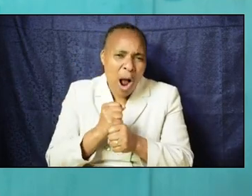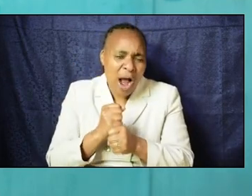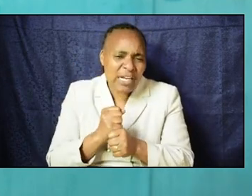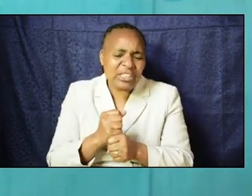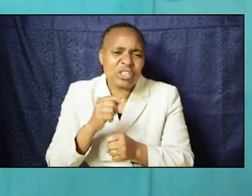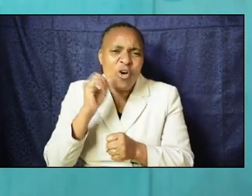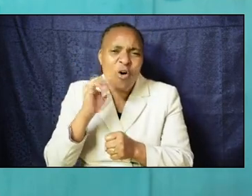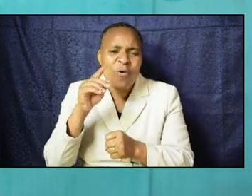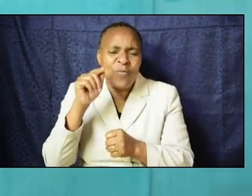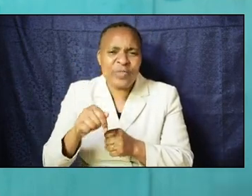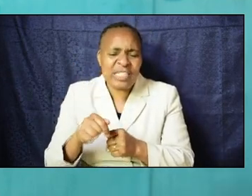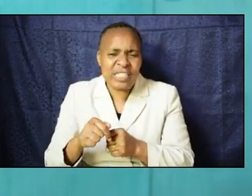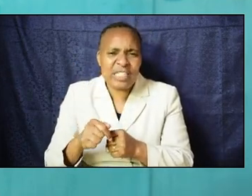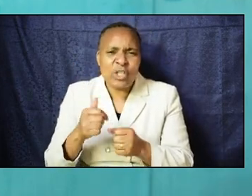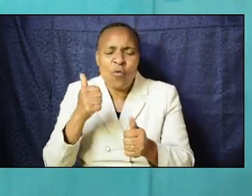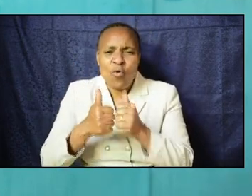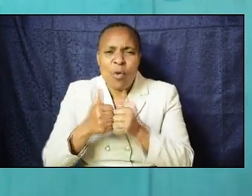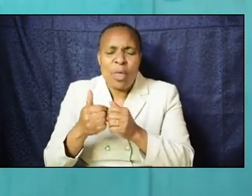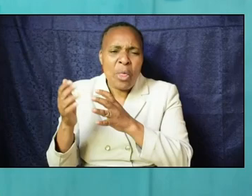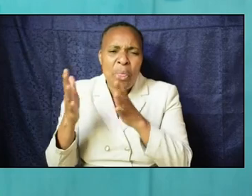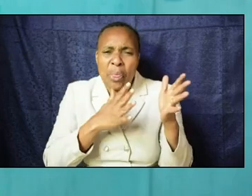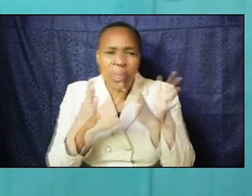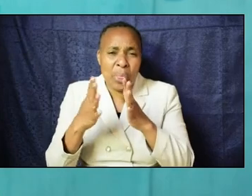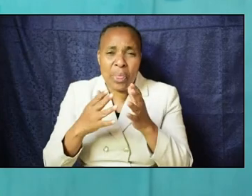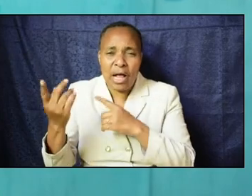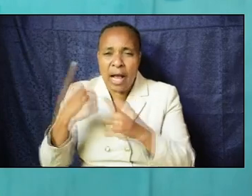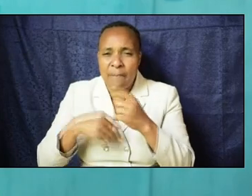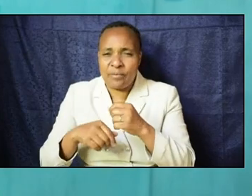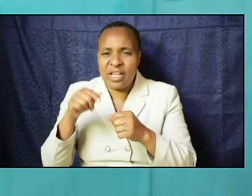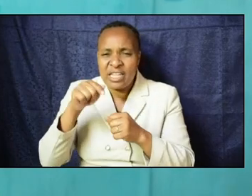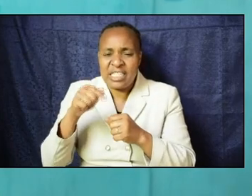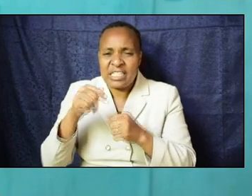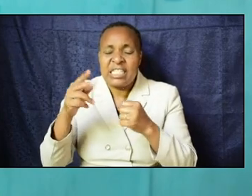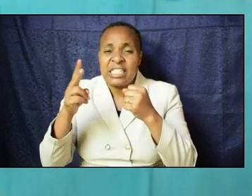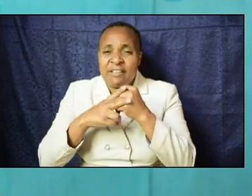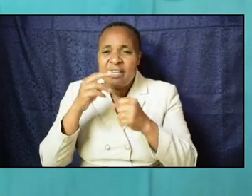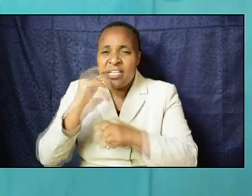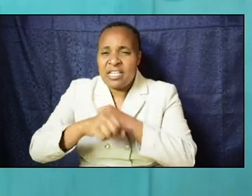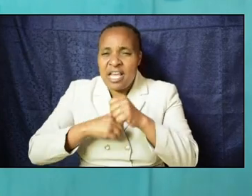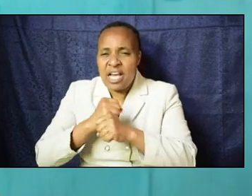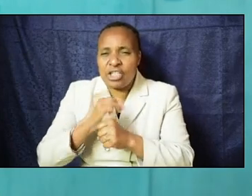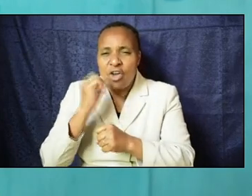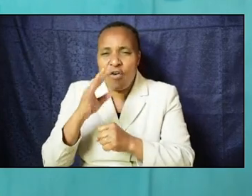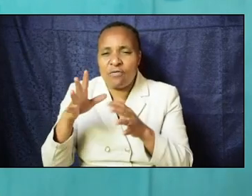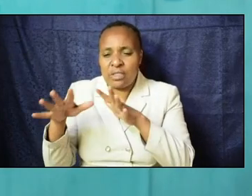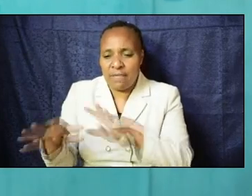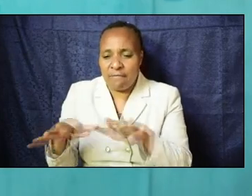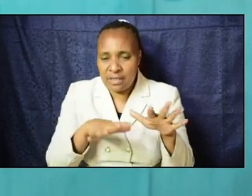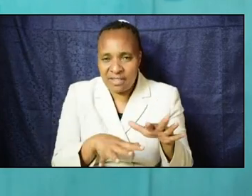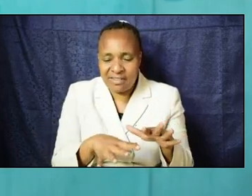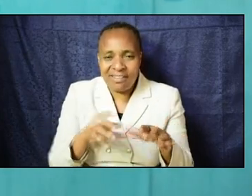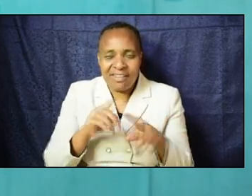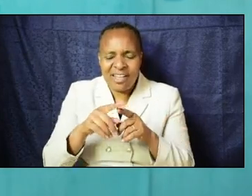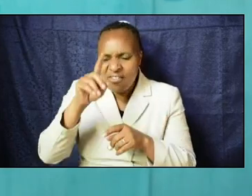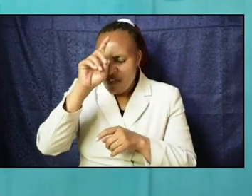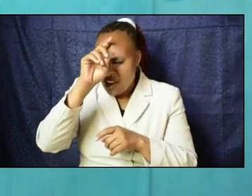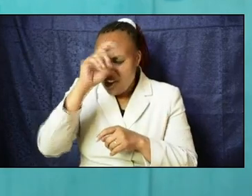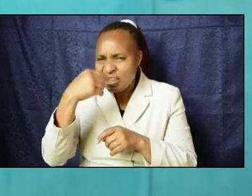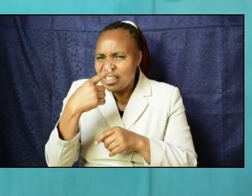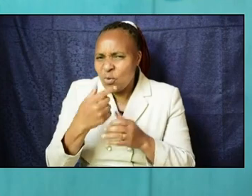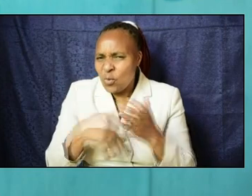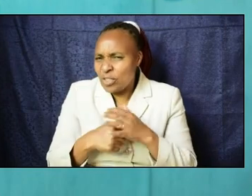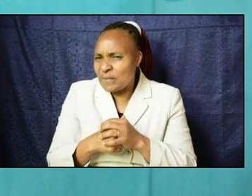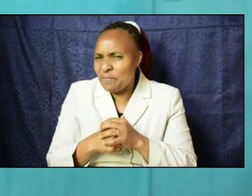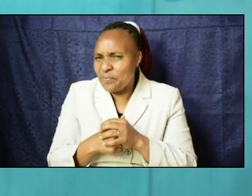grain scorched by the east wind. These are 7 years of famine." Then Pharaoh said, "Since